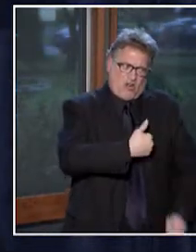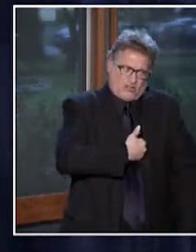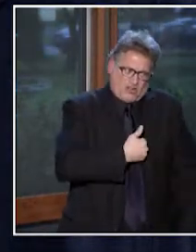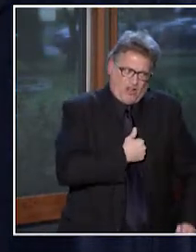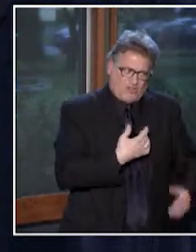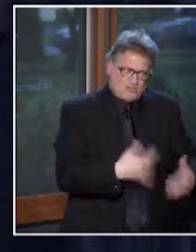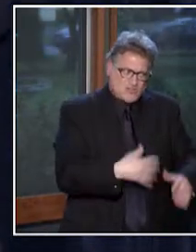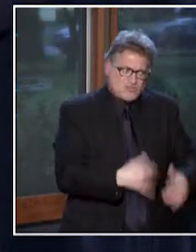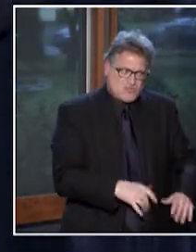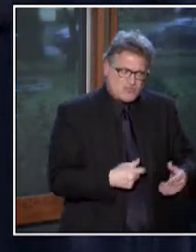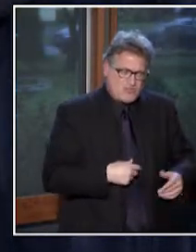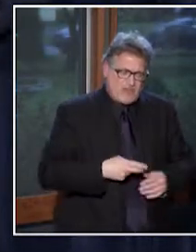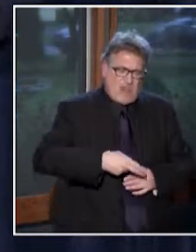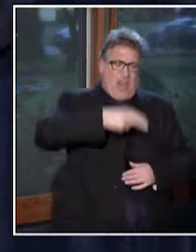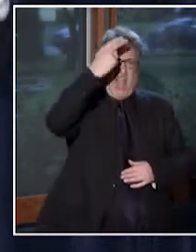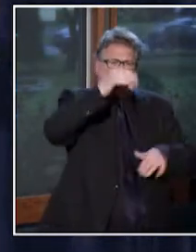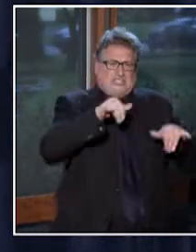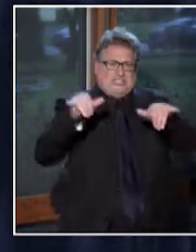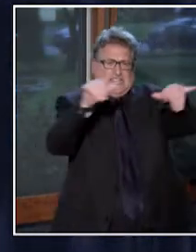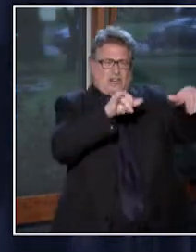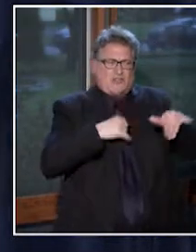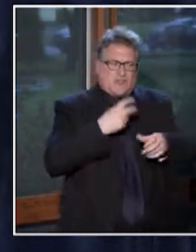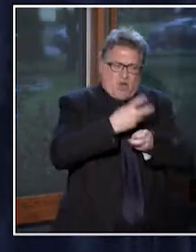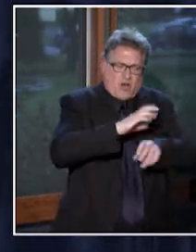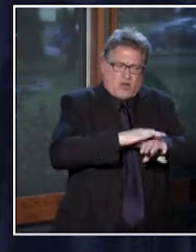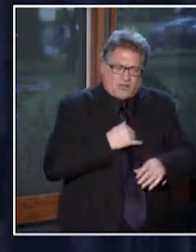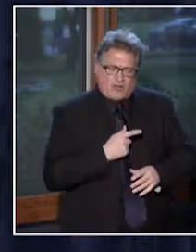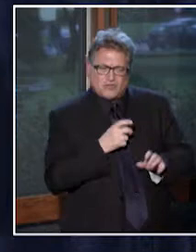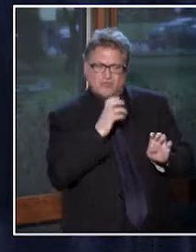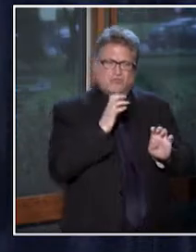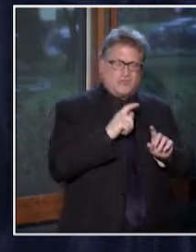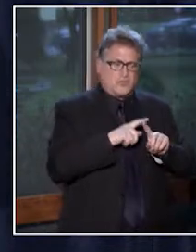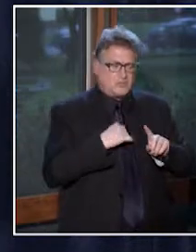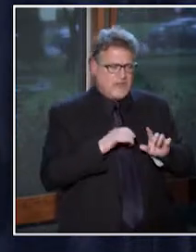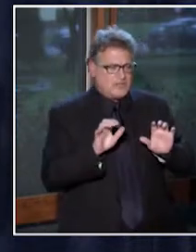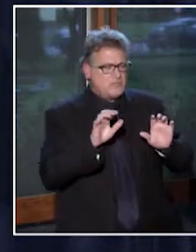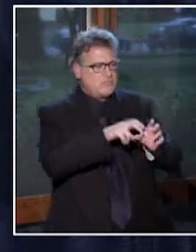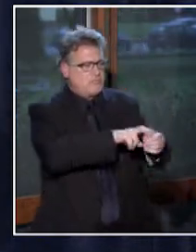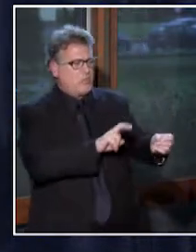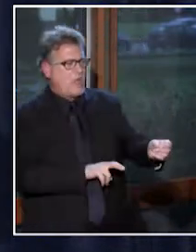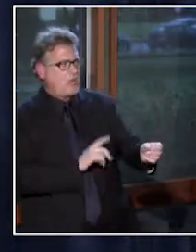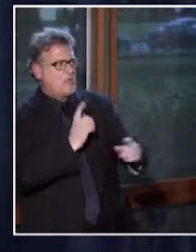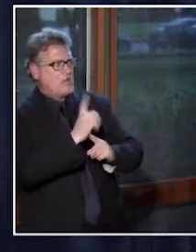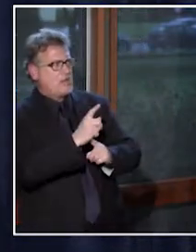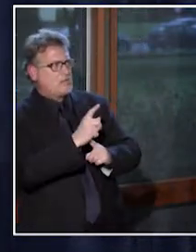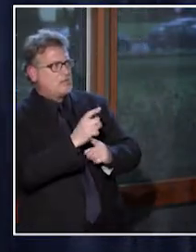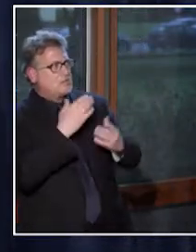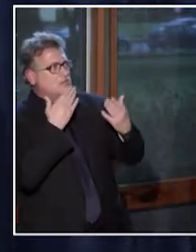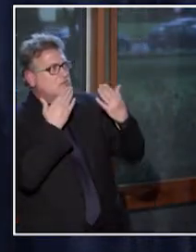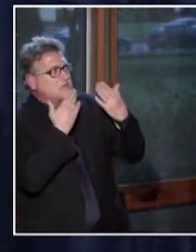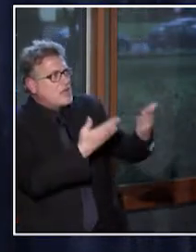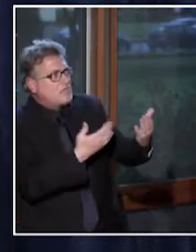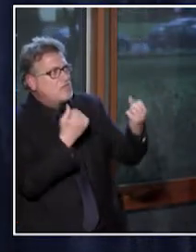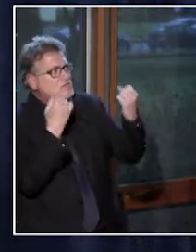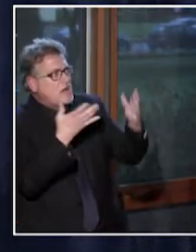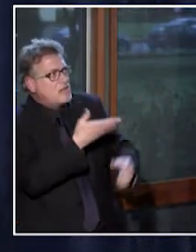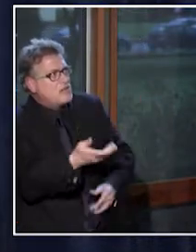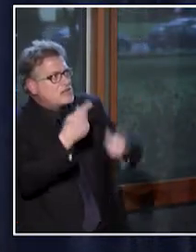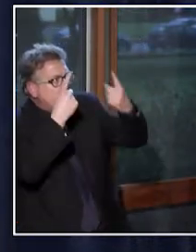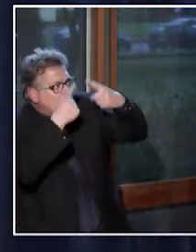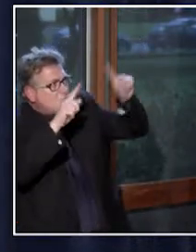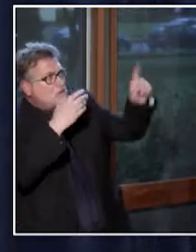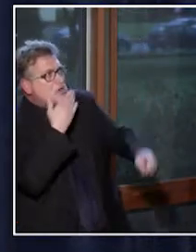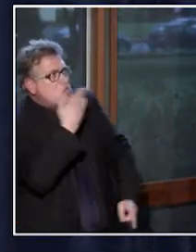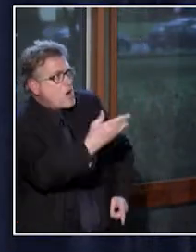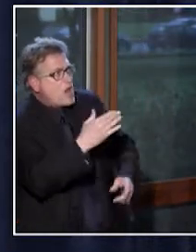ourselves to a very high standard. We're hard on ourselves. Let's pull back for a minute and just be grateful for many of the things that are working well, that are